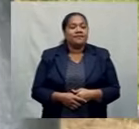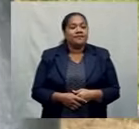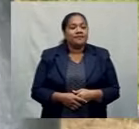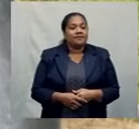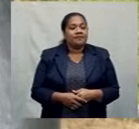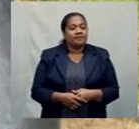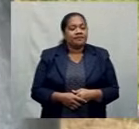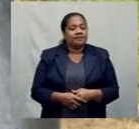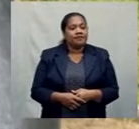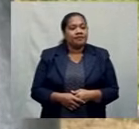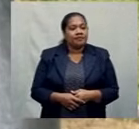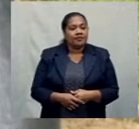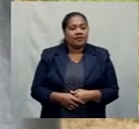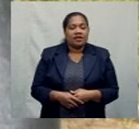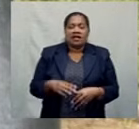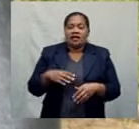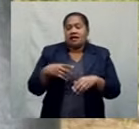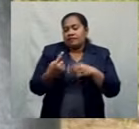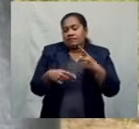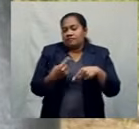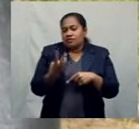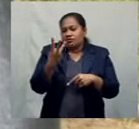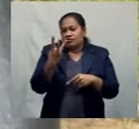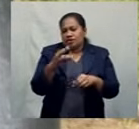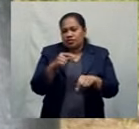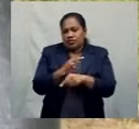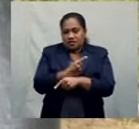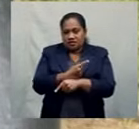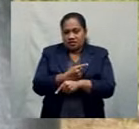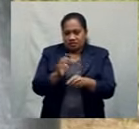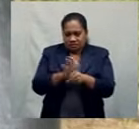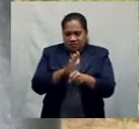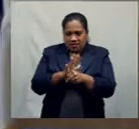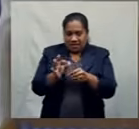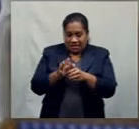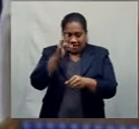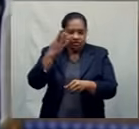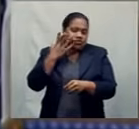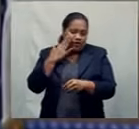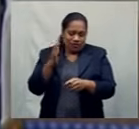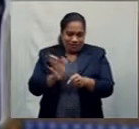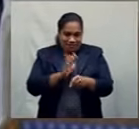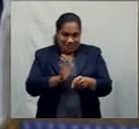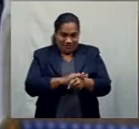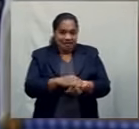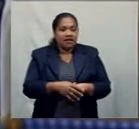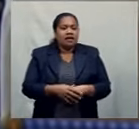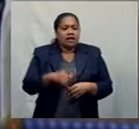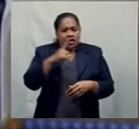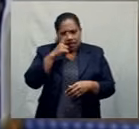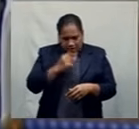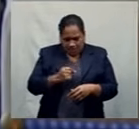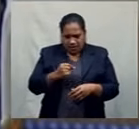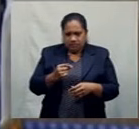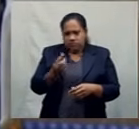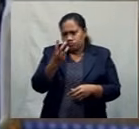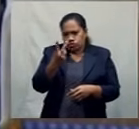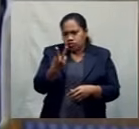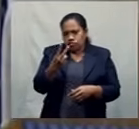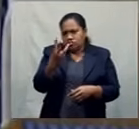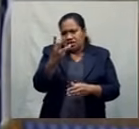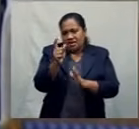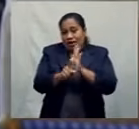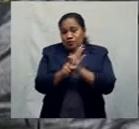save a lot of money. It takes around 3 weeks to produce the gas once installed, and it can accommodate 2 to 3 hours of